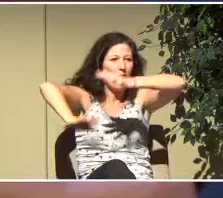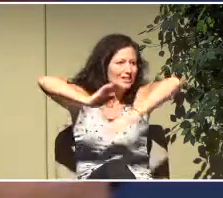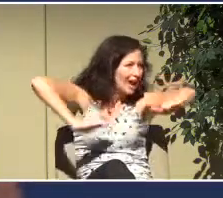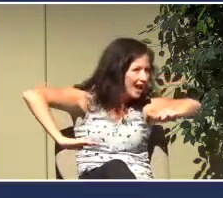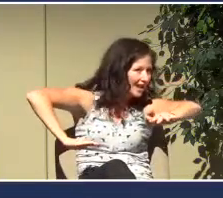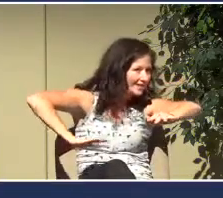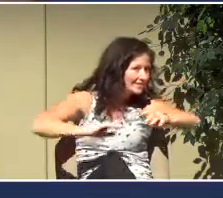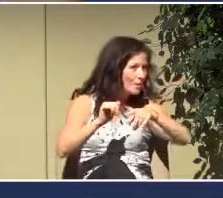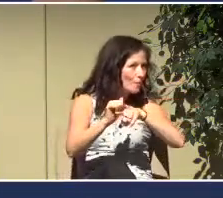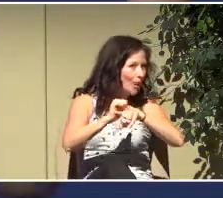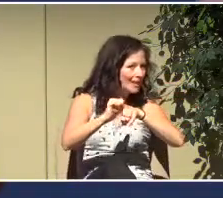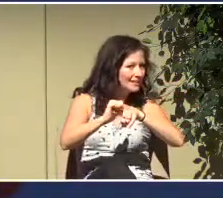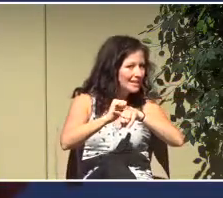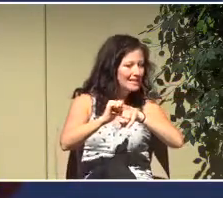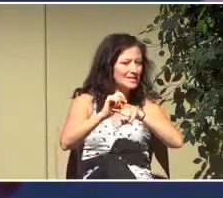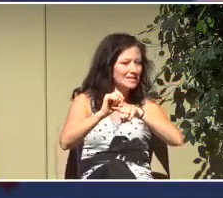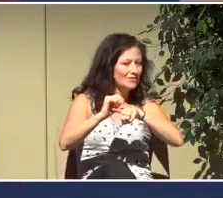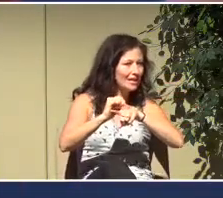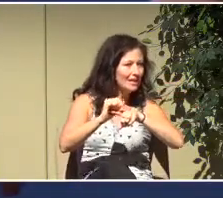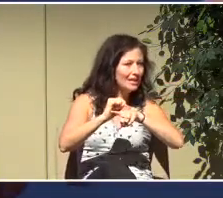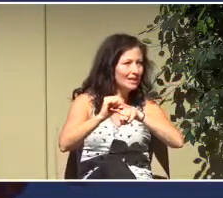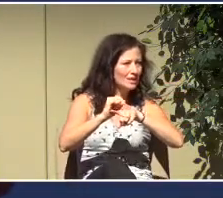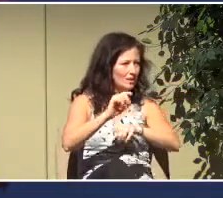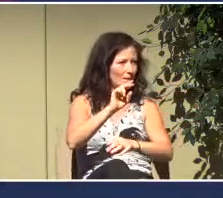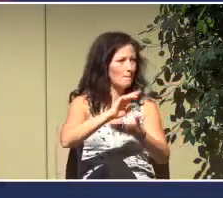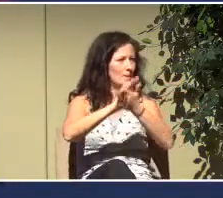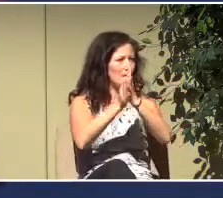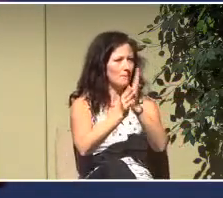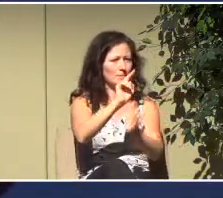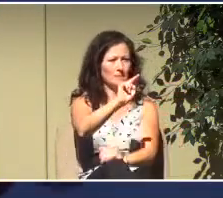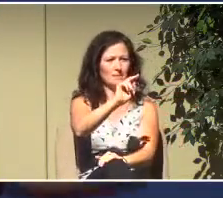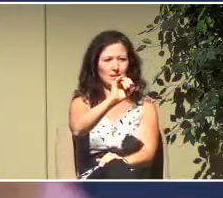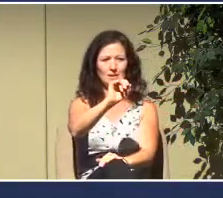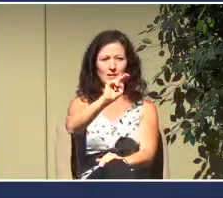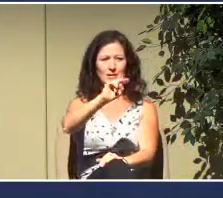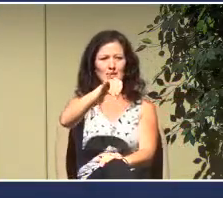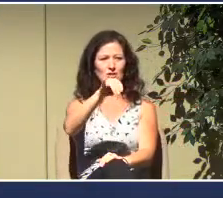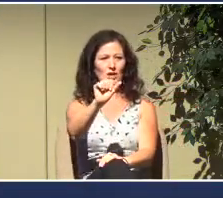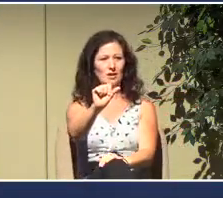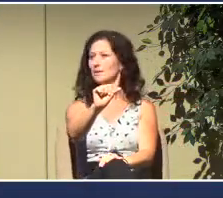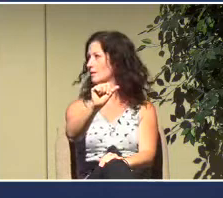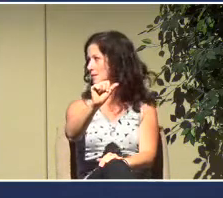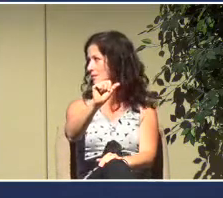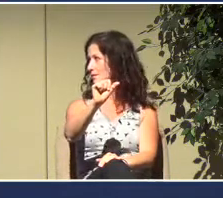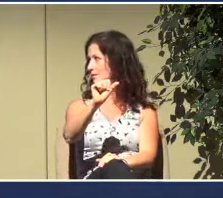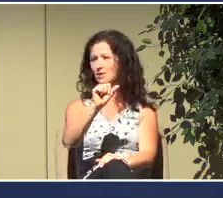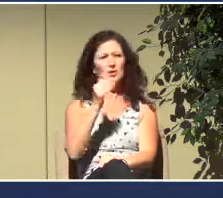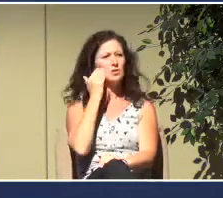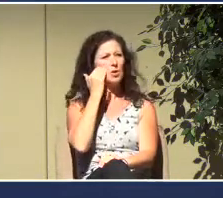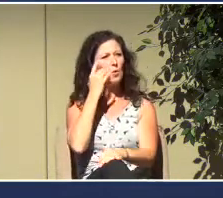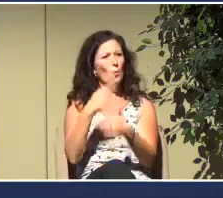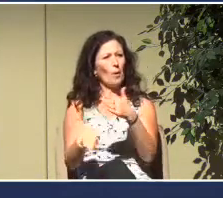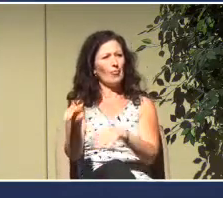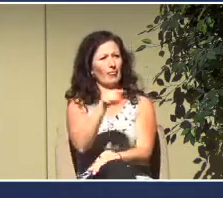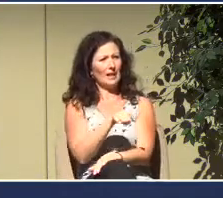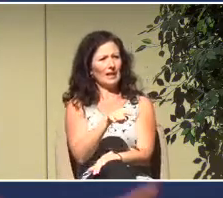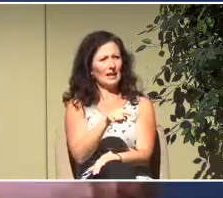great practice and discipline and all that, right? Yes. But you know what ninjas were? They were